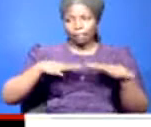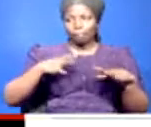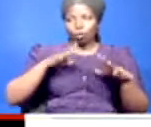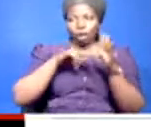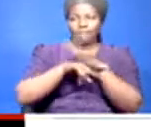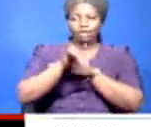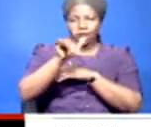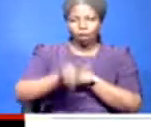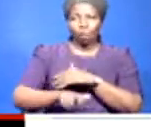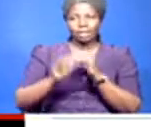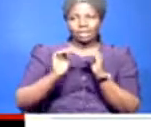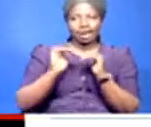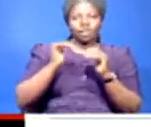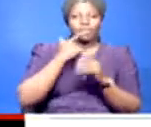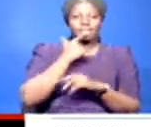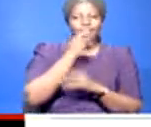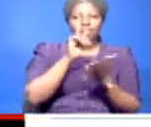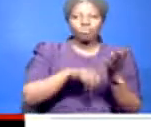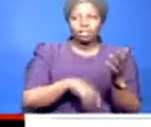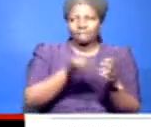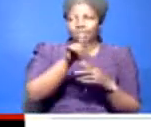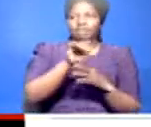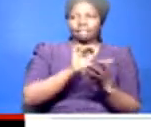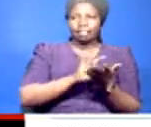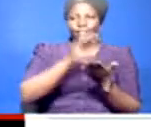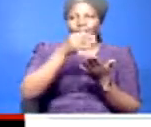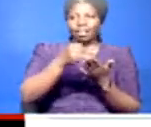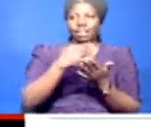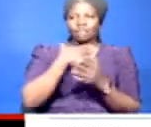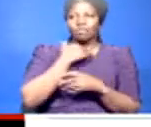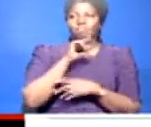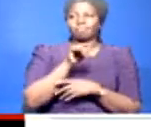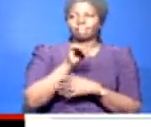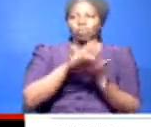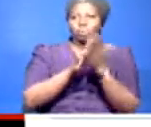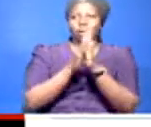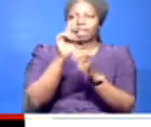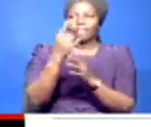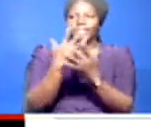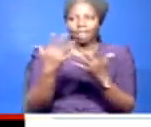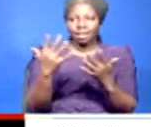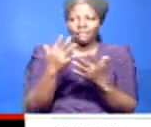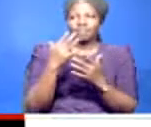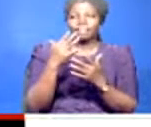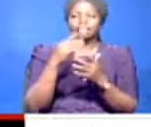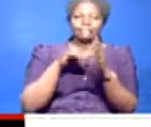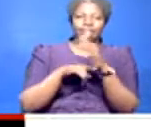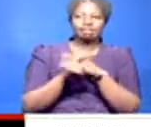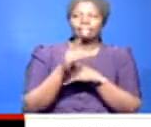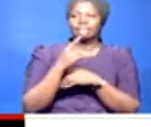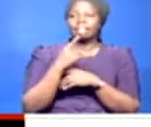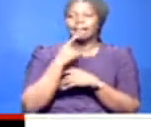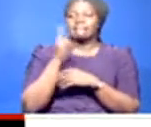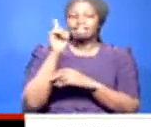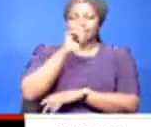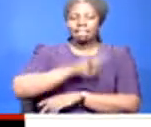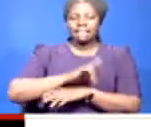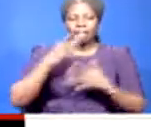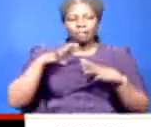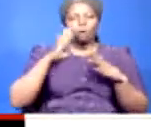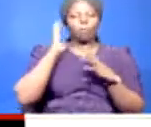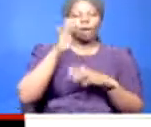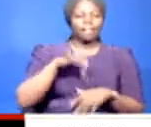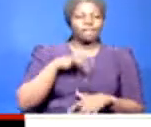what are we telling them? So that fund, I want it to be the first thing that it will be. Within 100 days, people can feel it. Supply of fresh